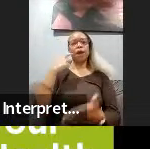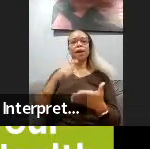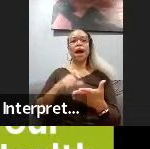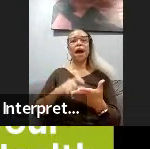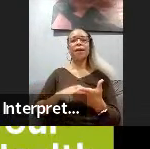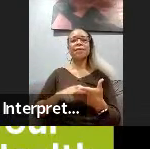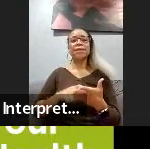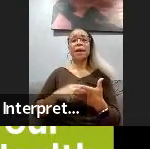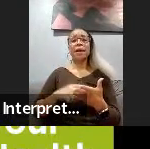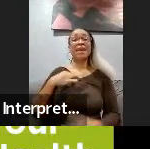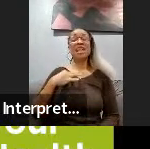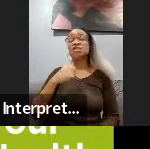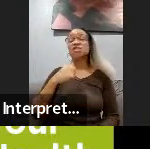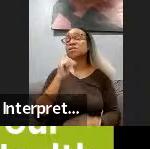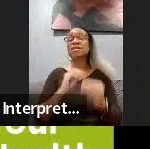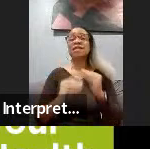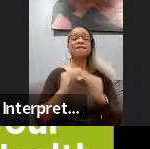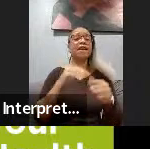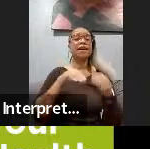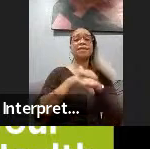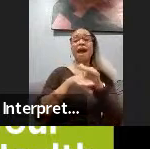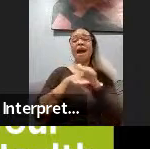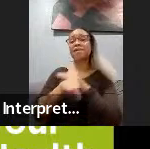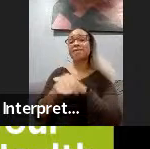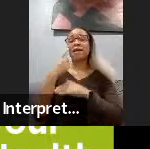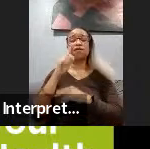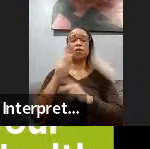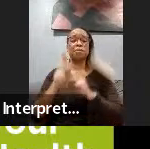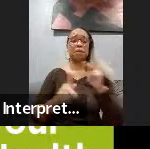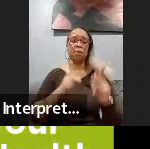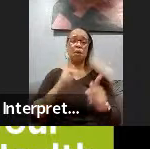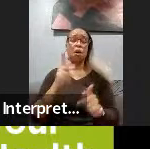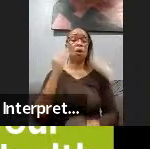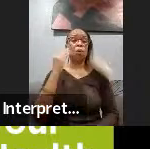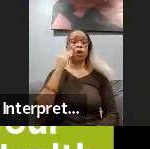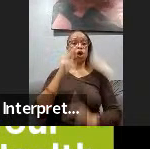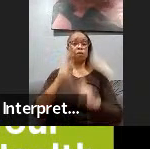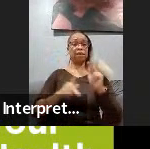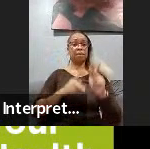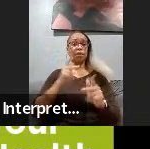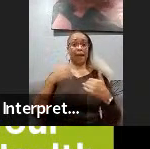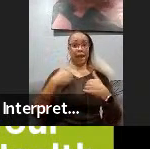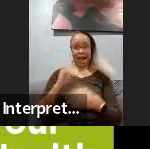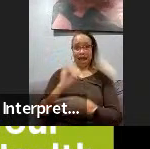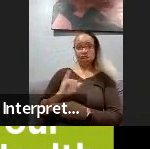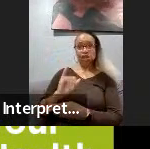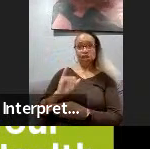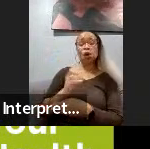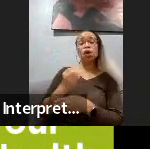insurance doesn't fix access problems for a lot of people. And we know that people who had insurance or